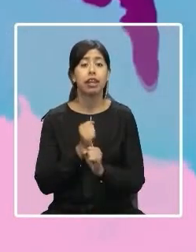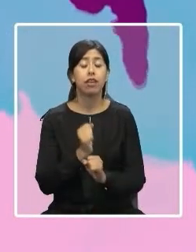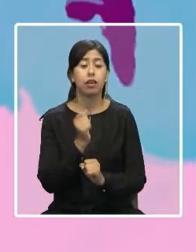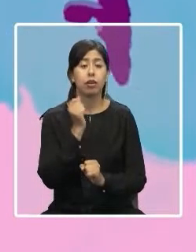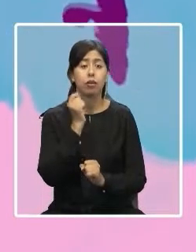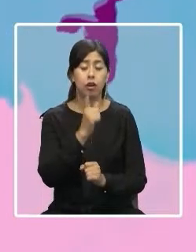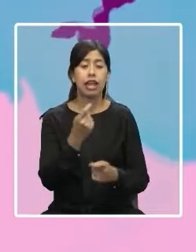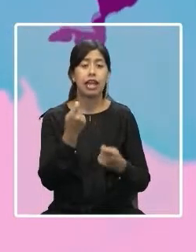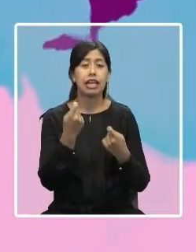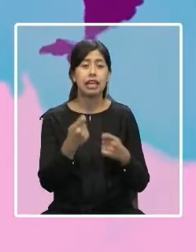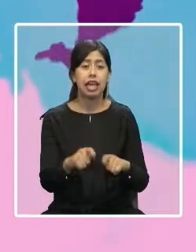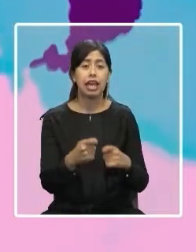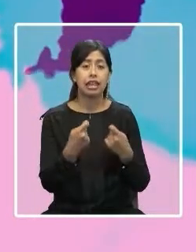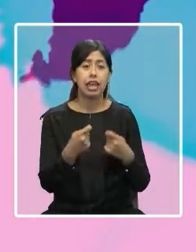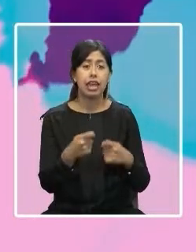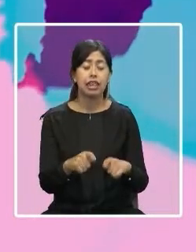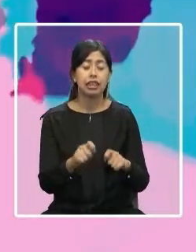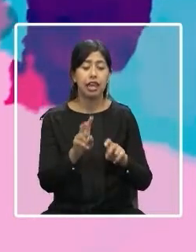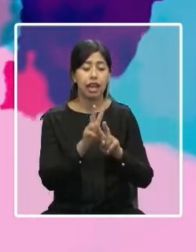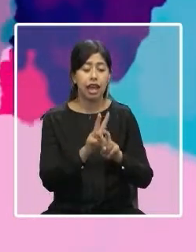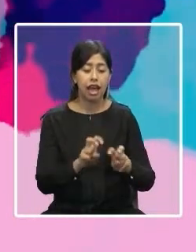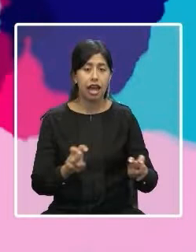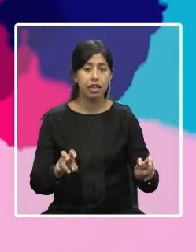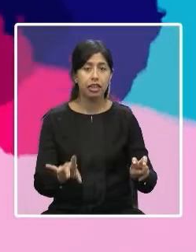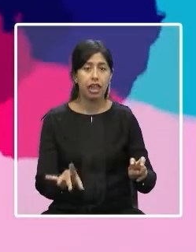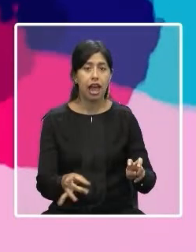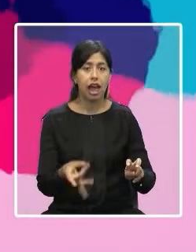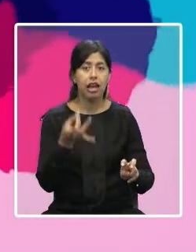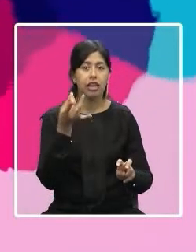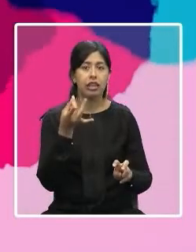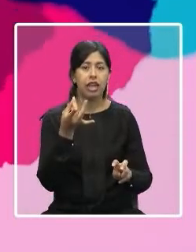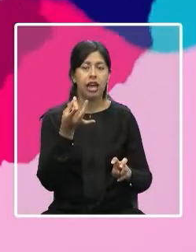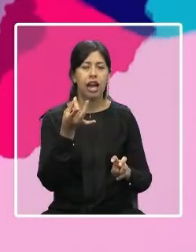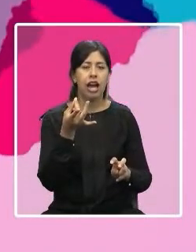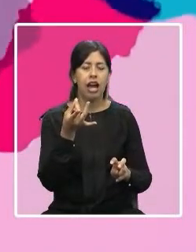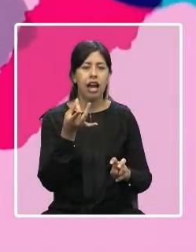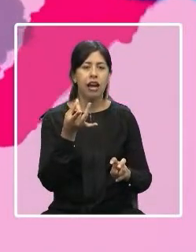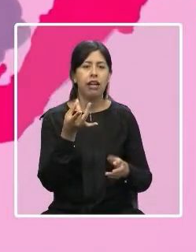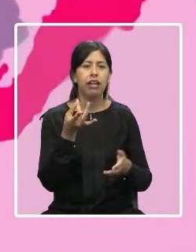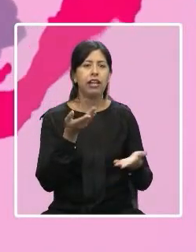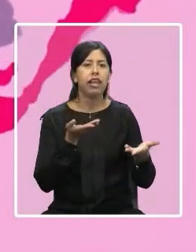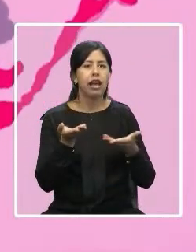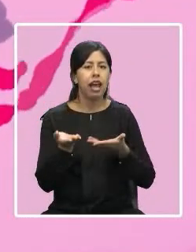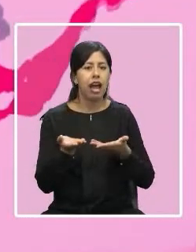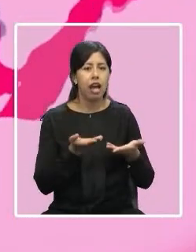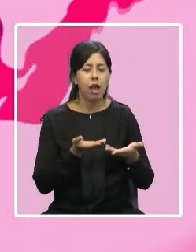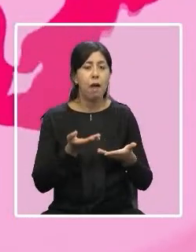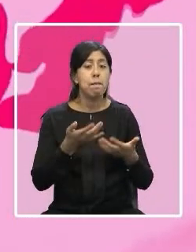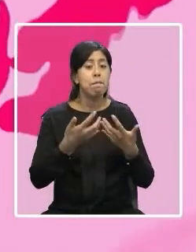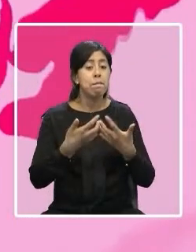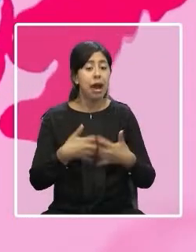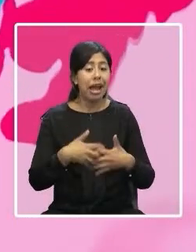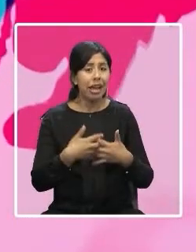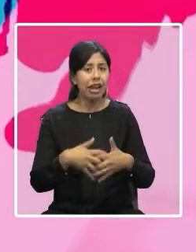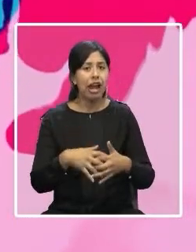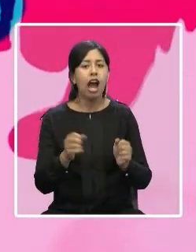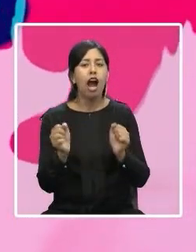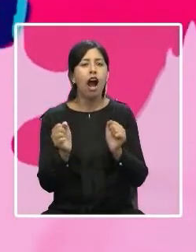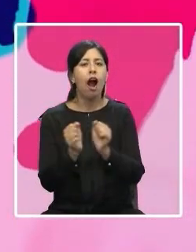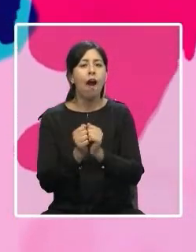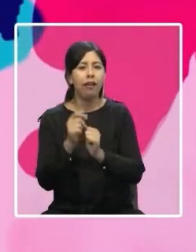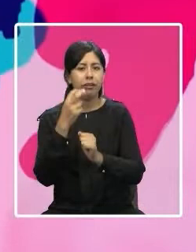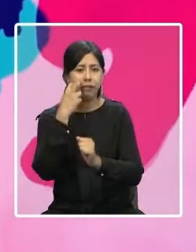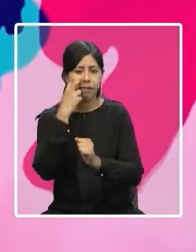analysis of human-machine interaction. And I also built a project about nudge,